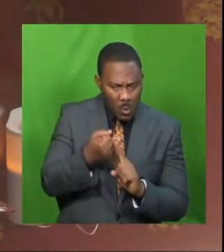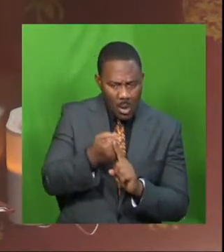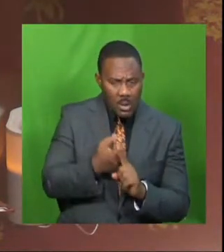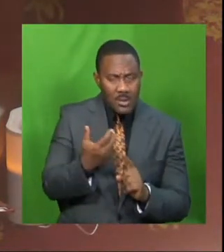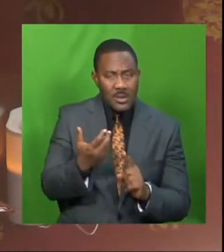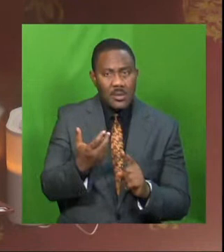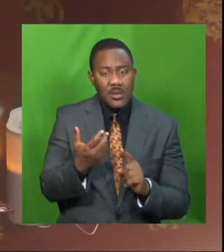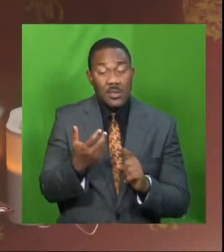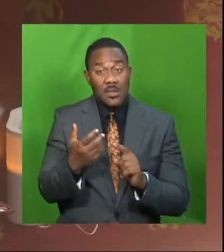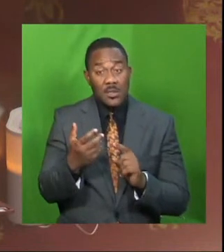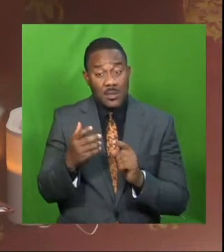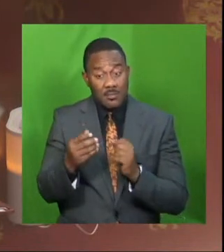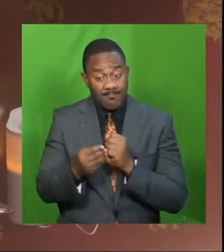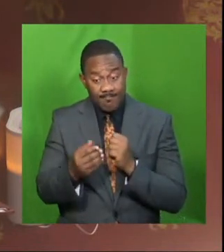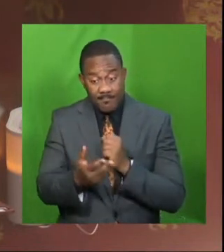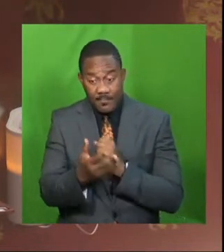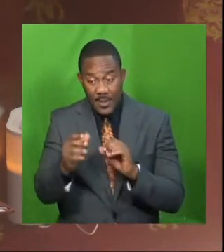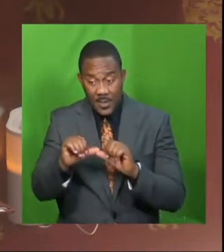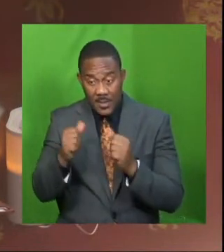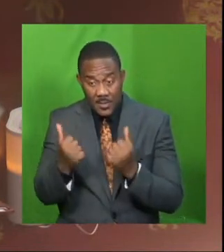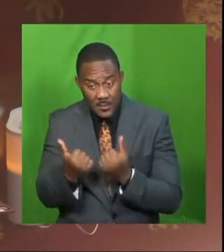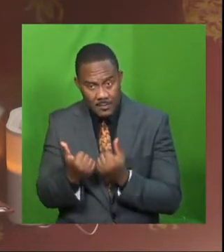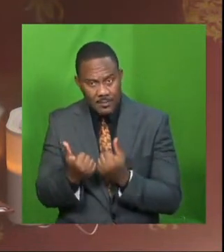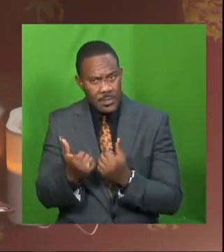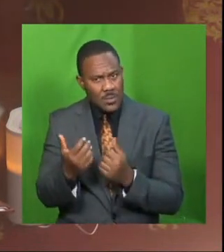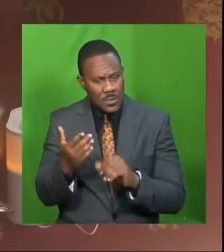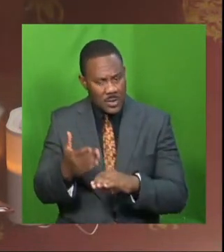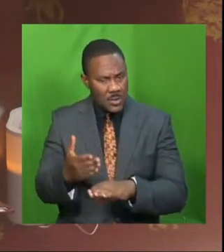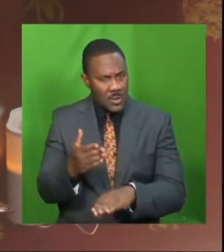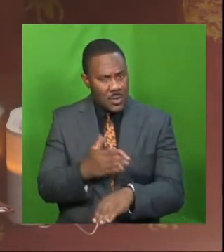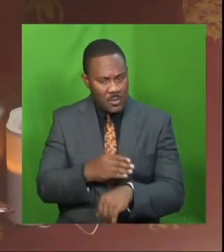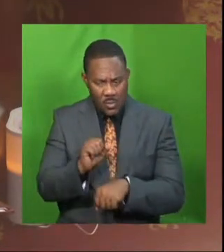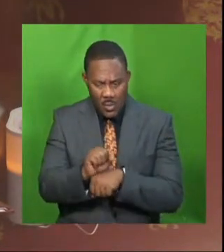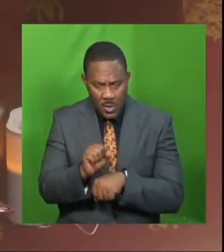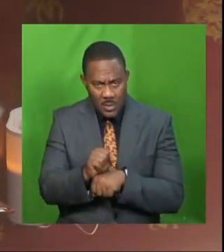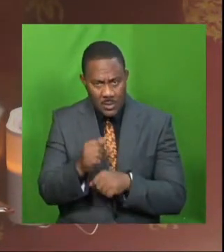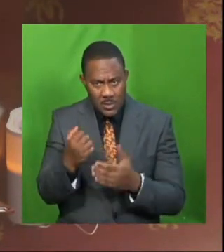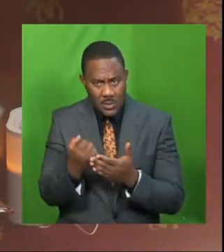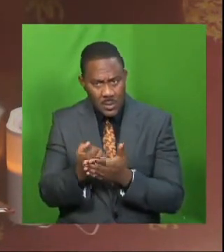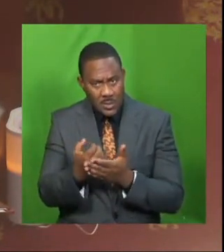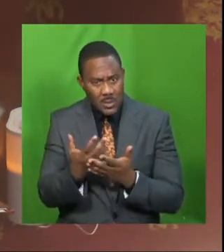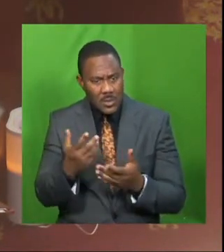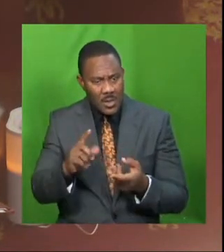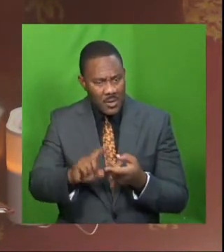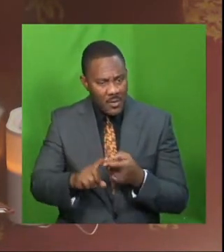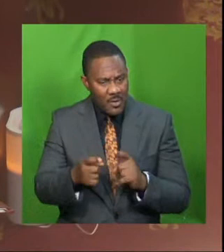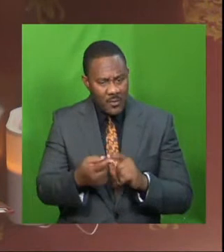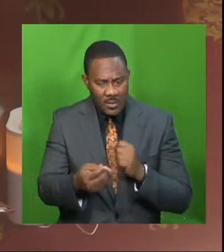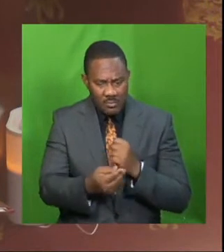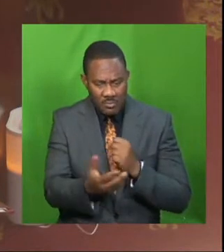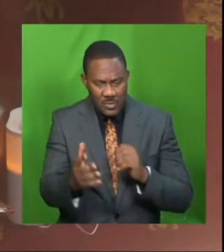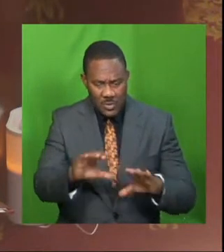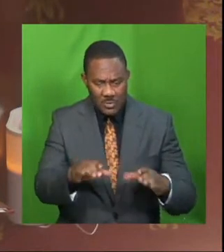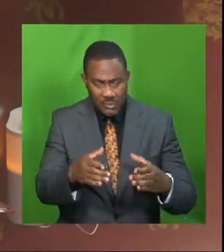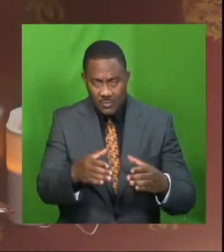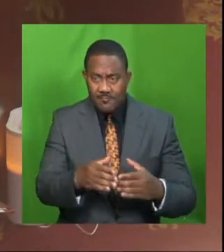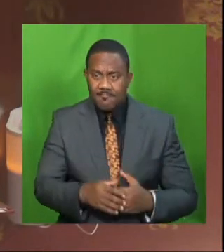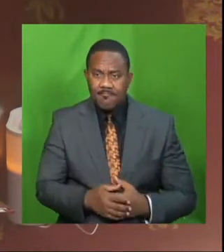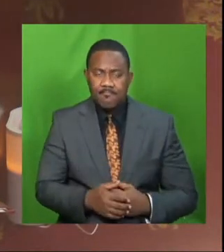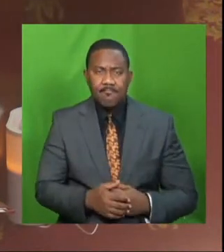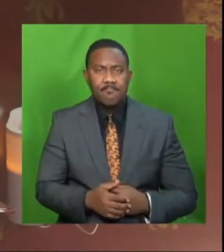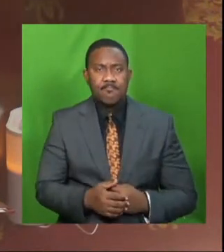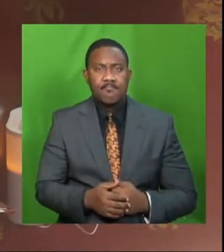media associations to improve working and economic conditions of my colleague journalists. Mr. Speaker, we also agree that we want